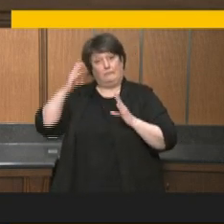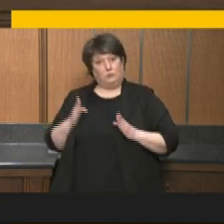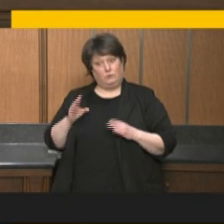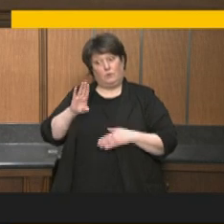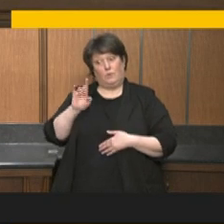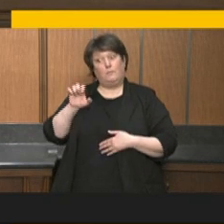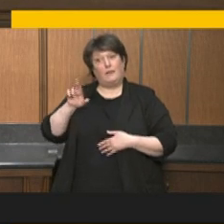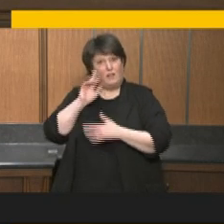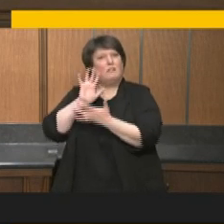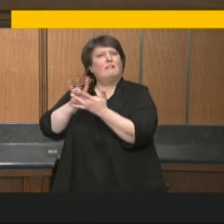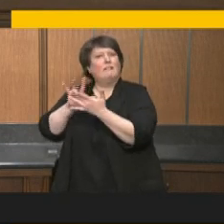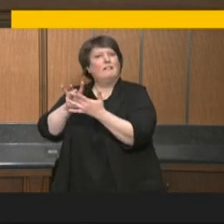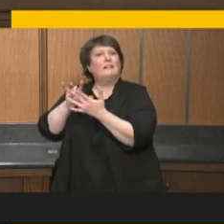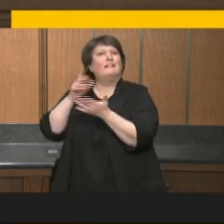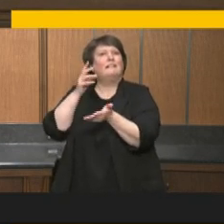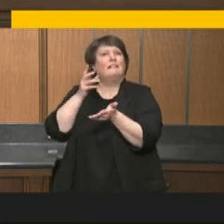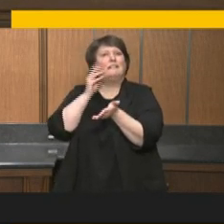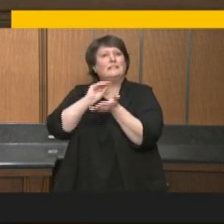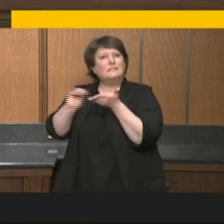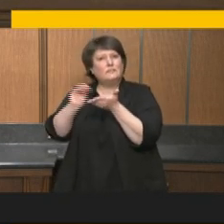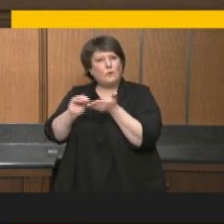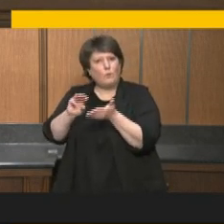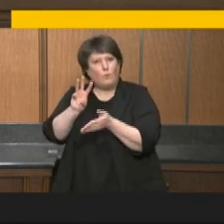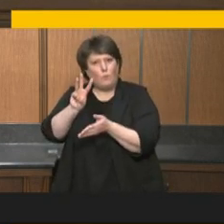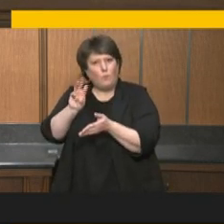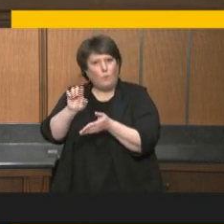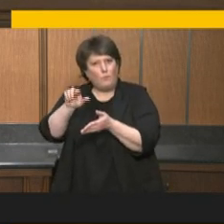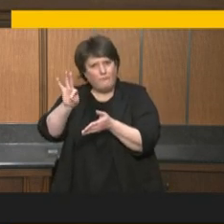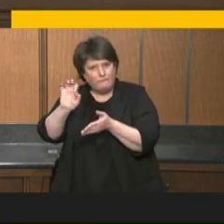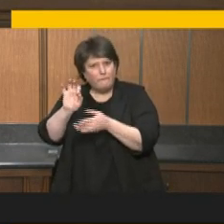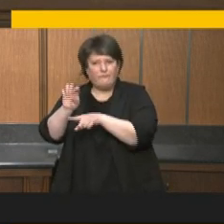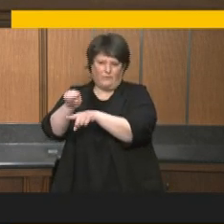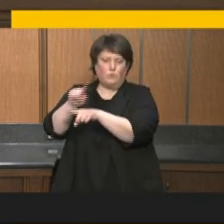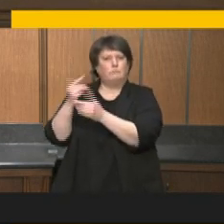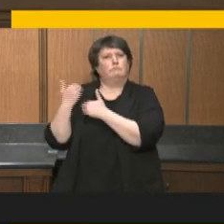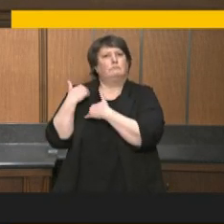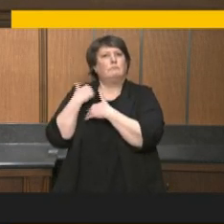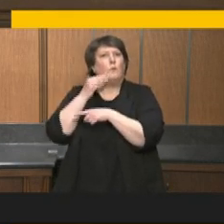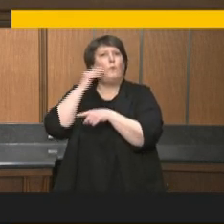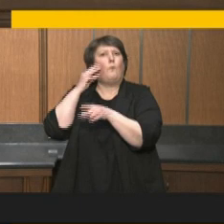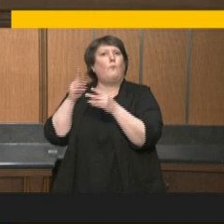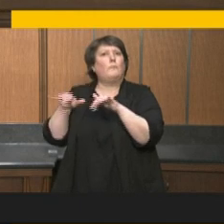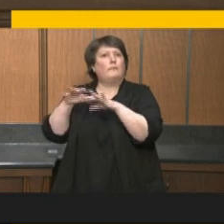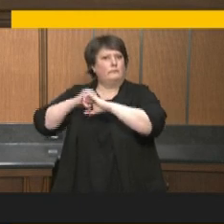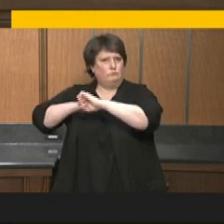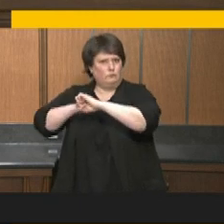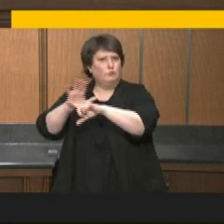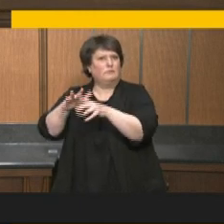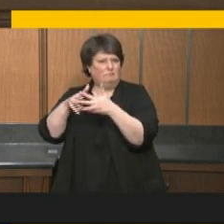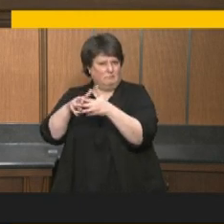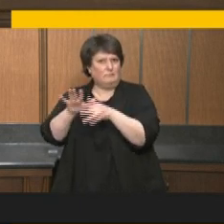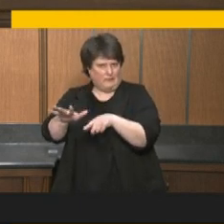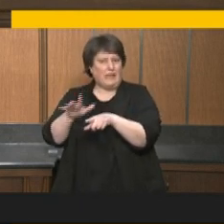counterpart, Secretary Wolf, the Secretary of Homeland Security, and he will speak further about